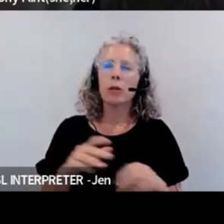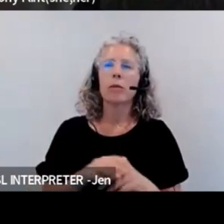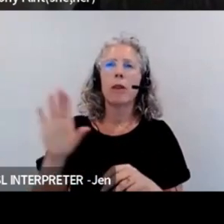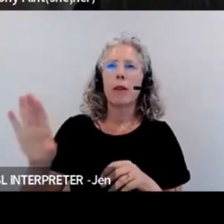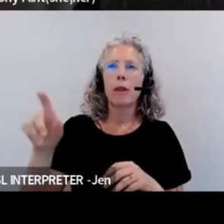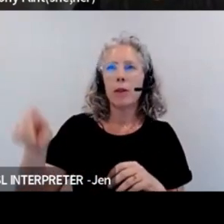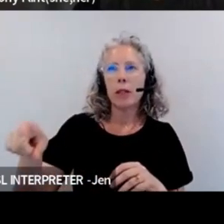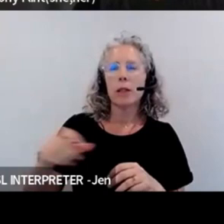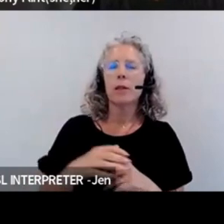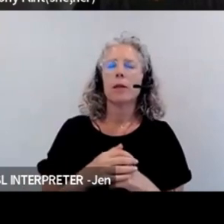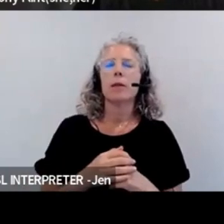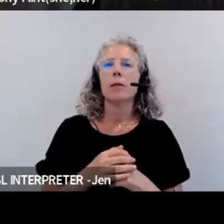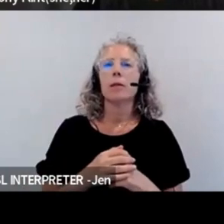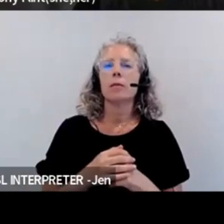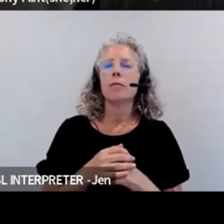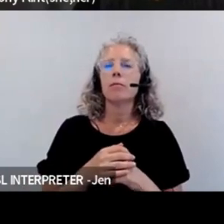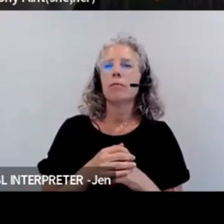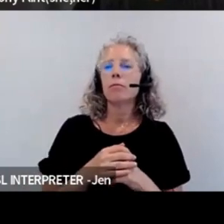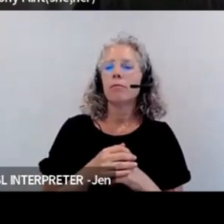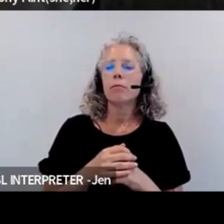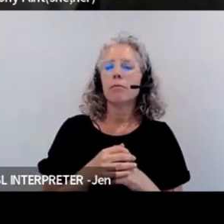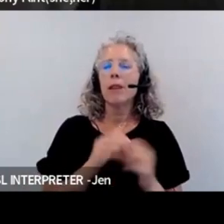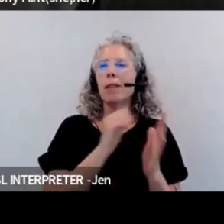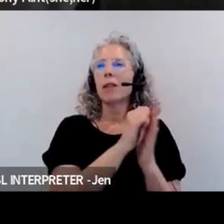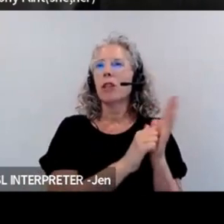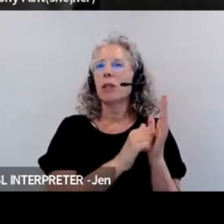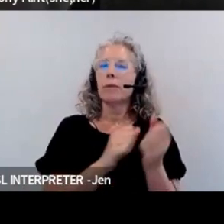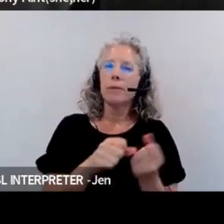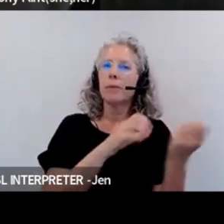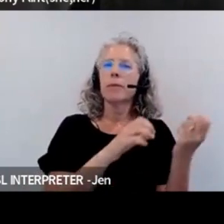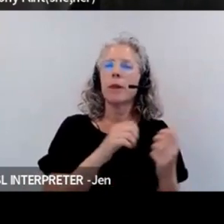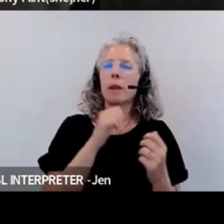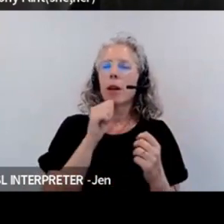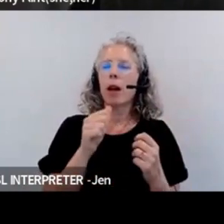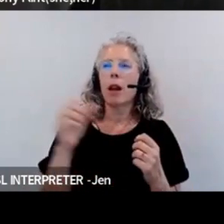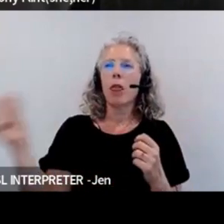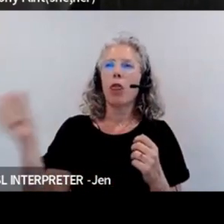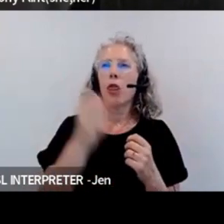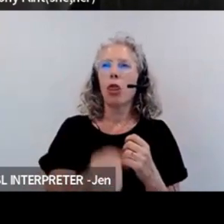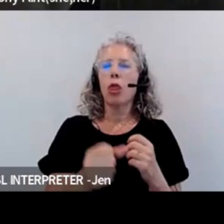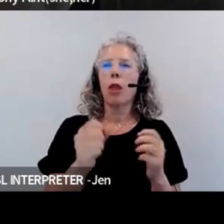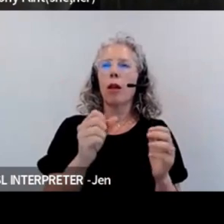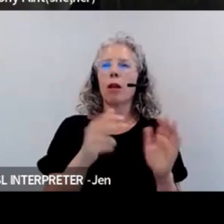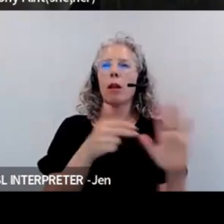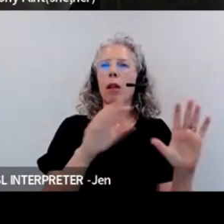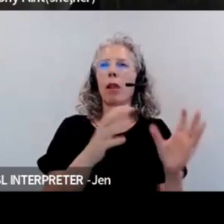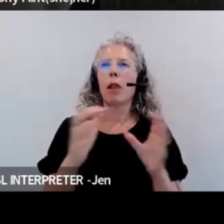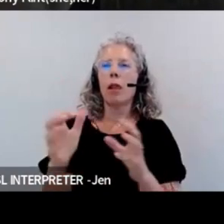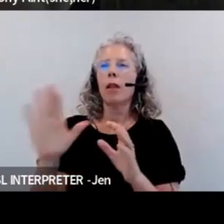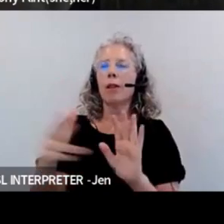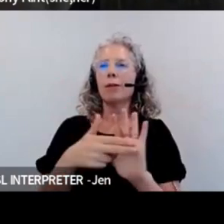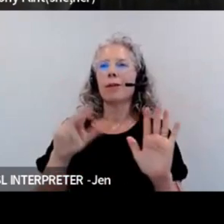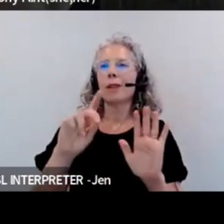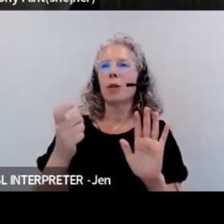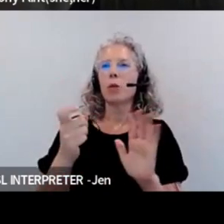needs, taking your agenda out of it, and not lumping them into the boxes of their